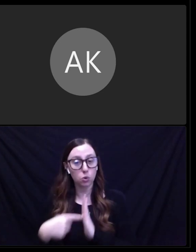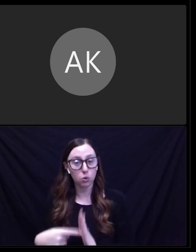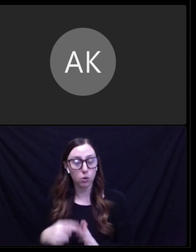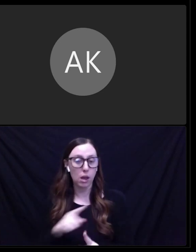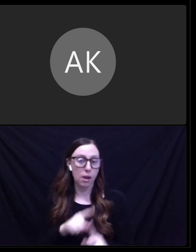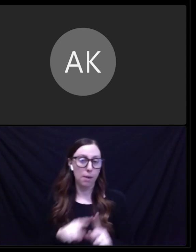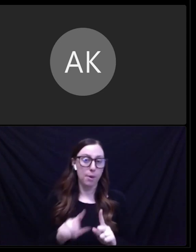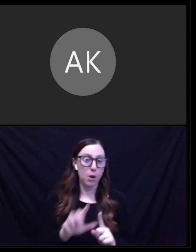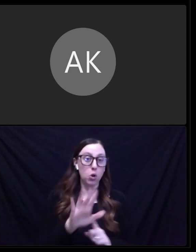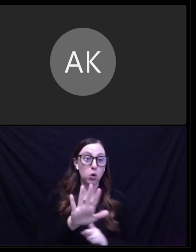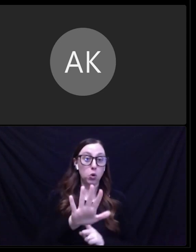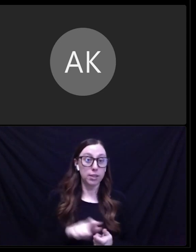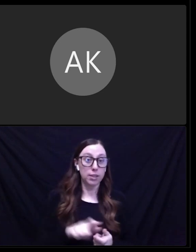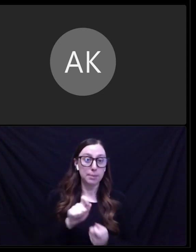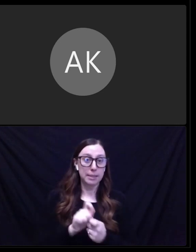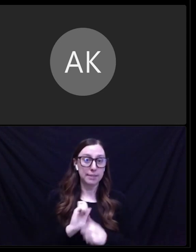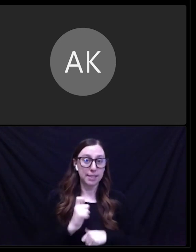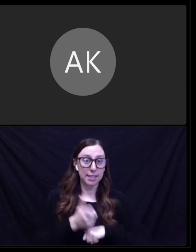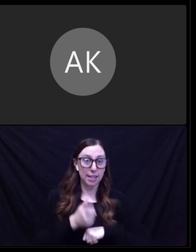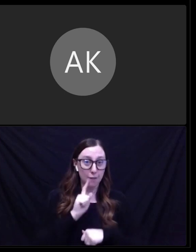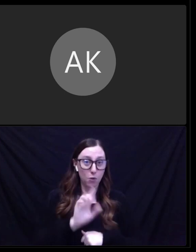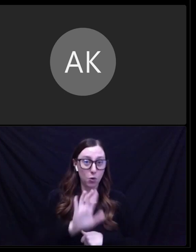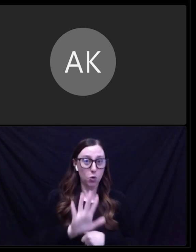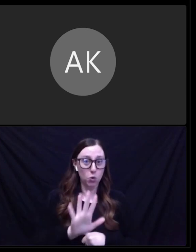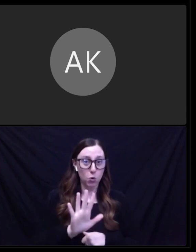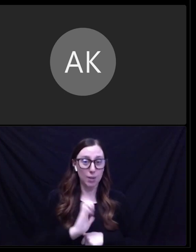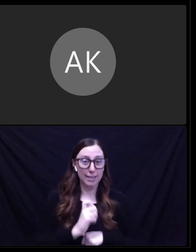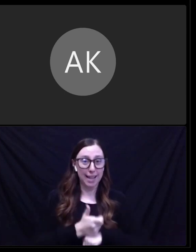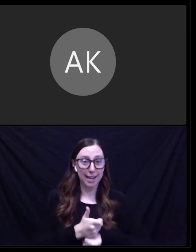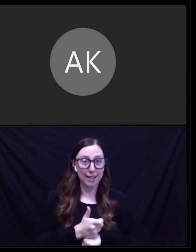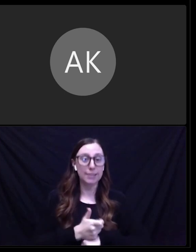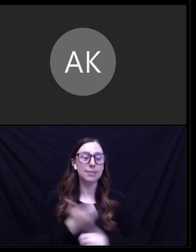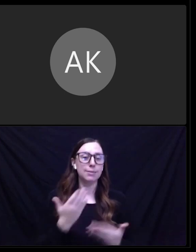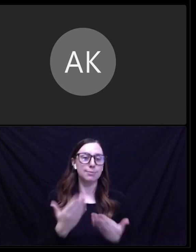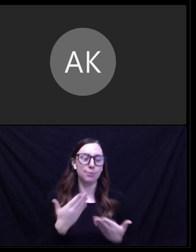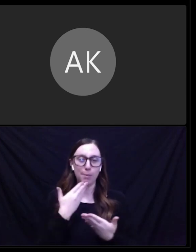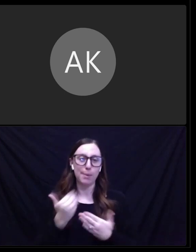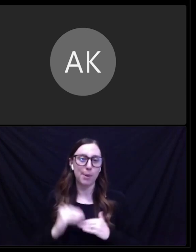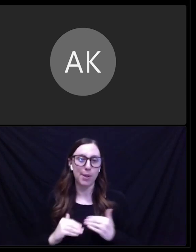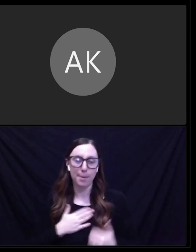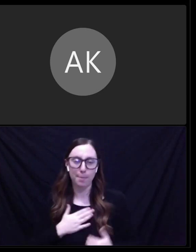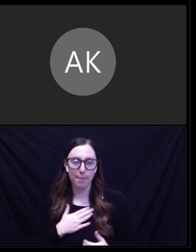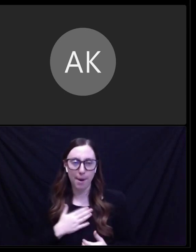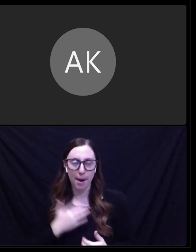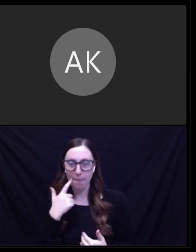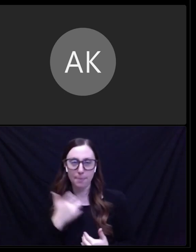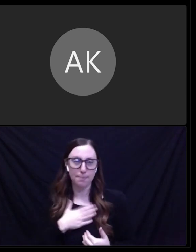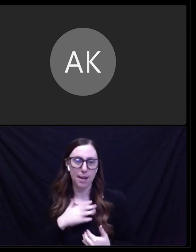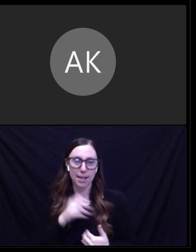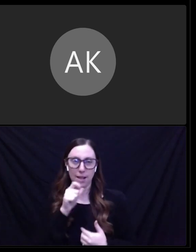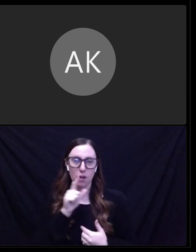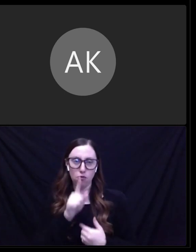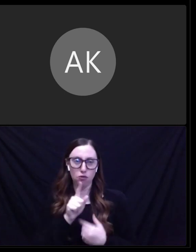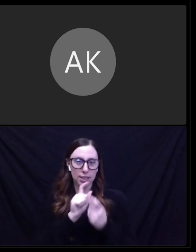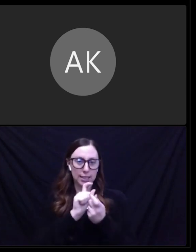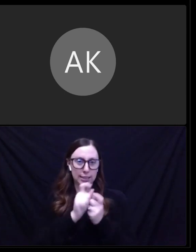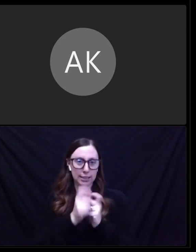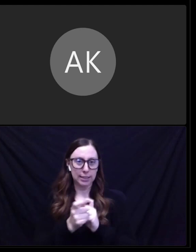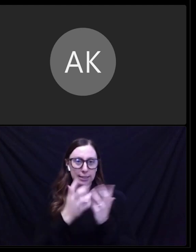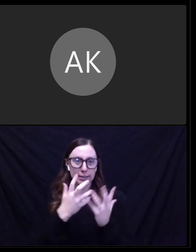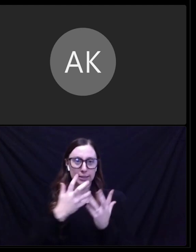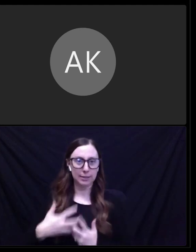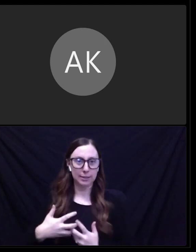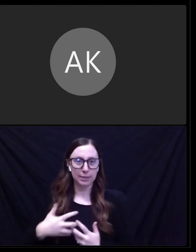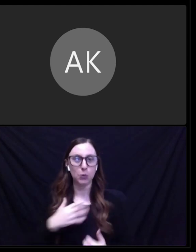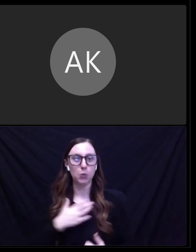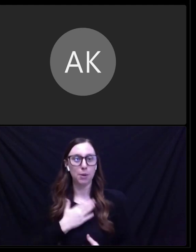but your ease of use with a calibrated system should be much more accurate than me trying